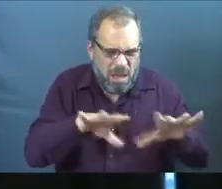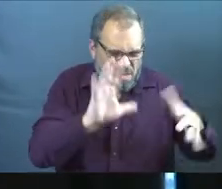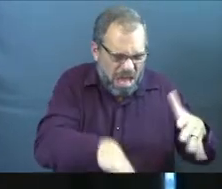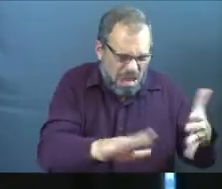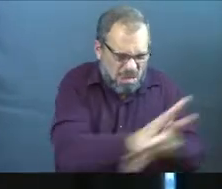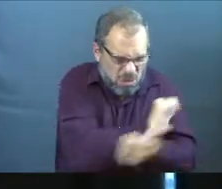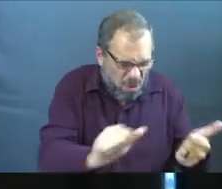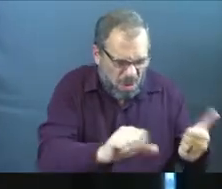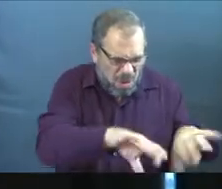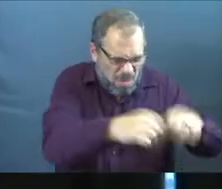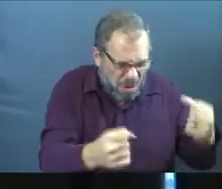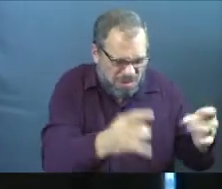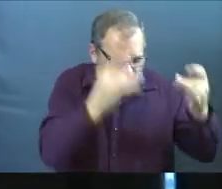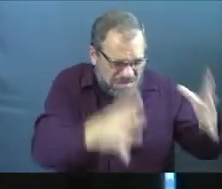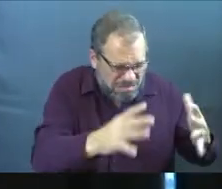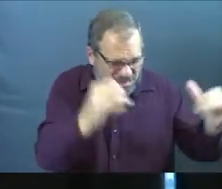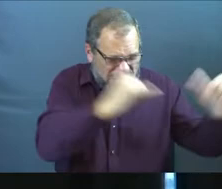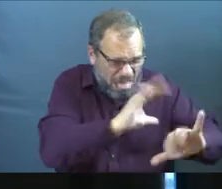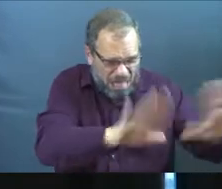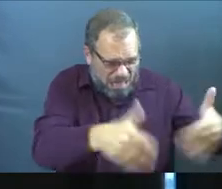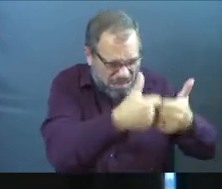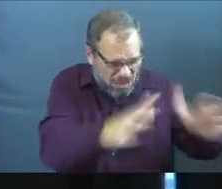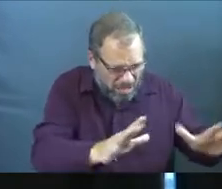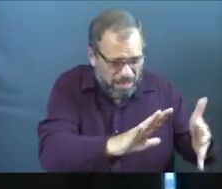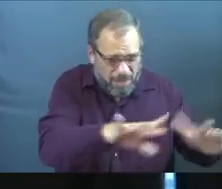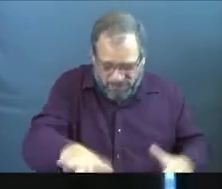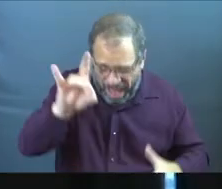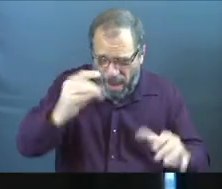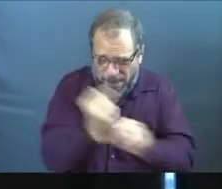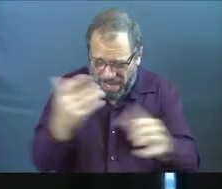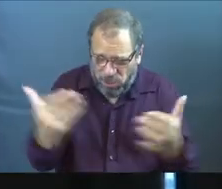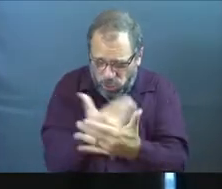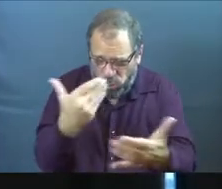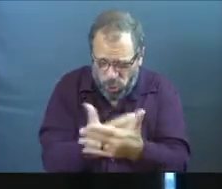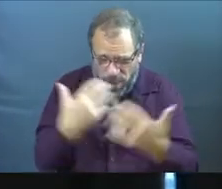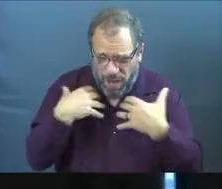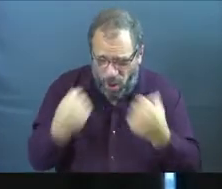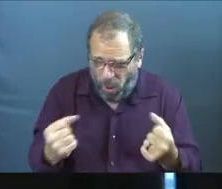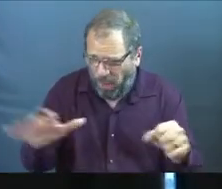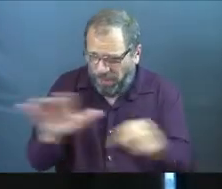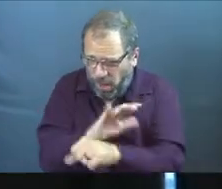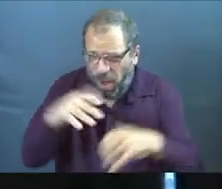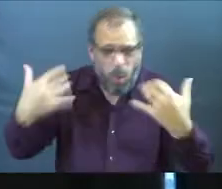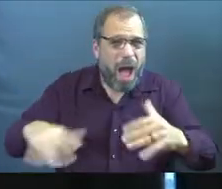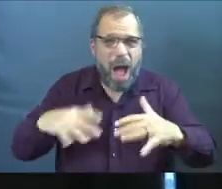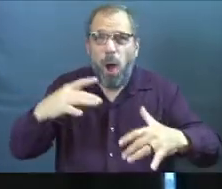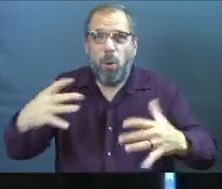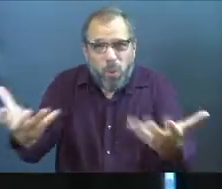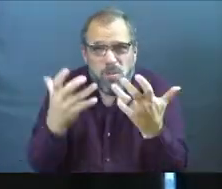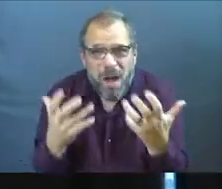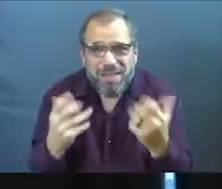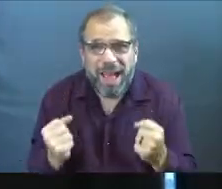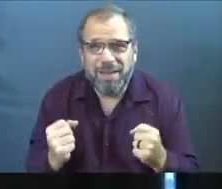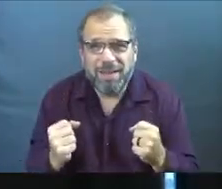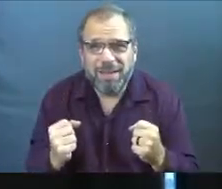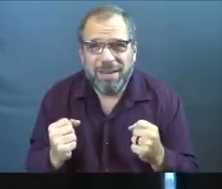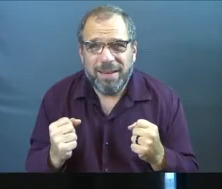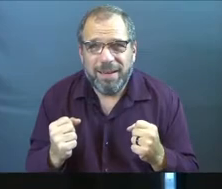broken and bad and nasty and lost things be found and made new and whole and complete and restored.